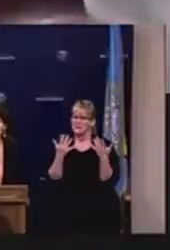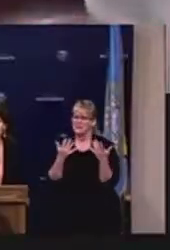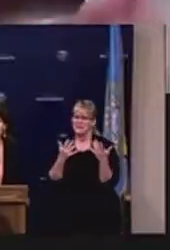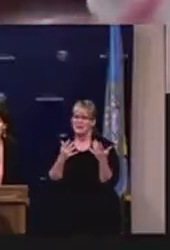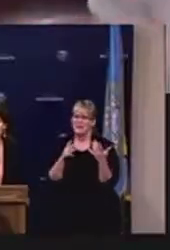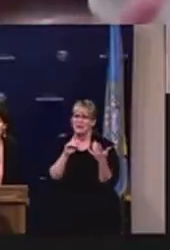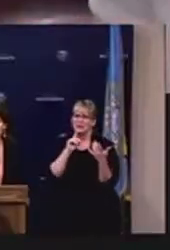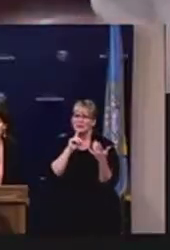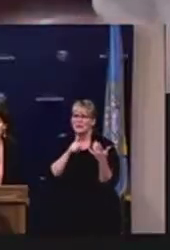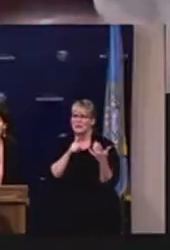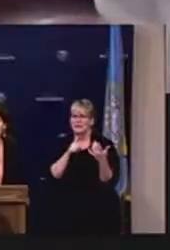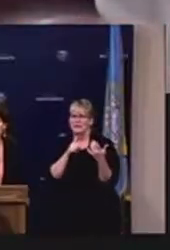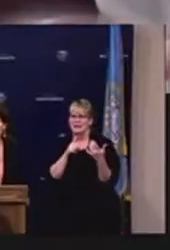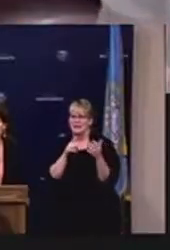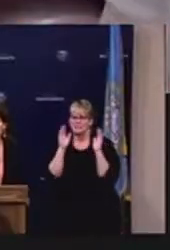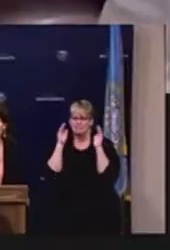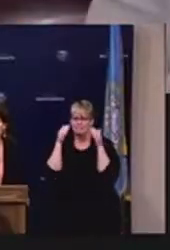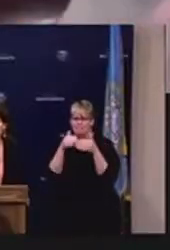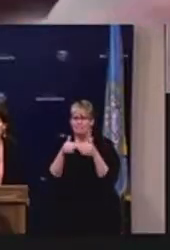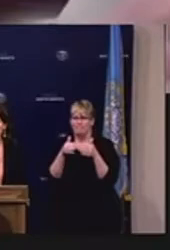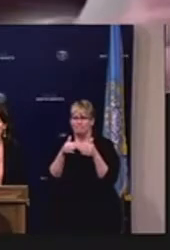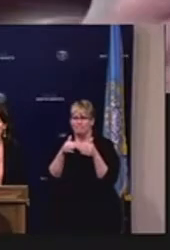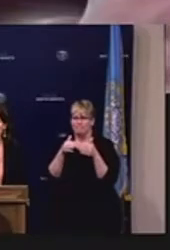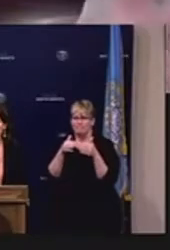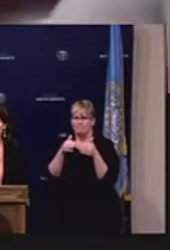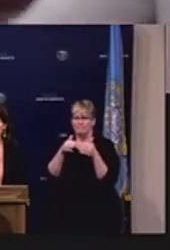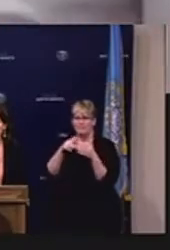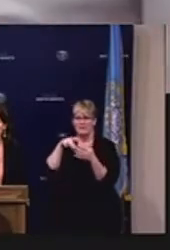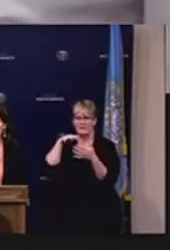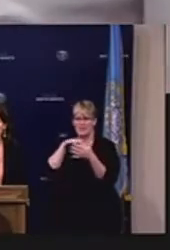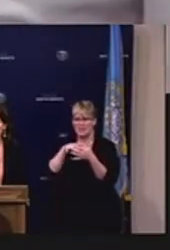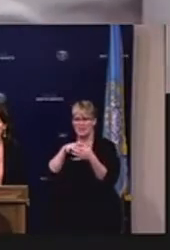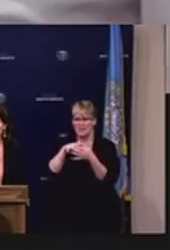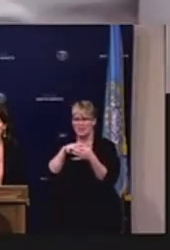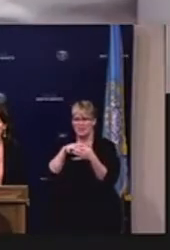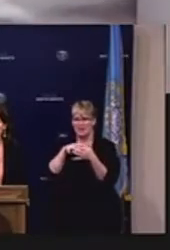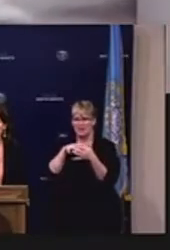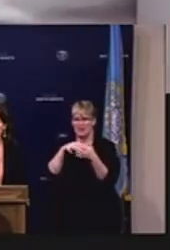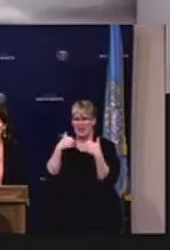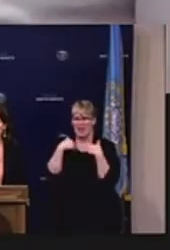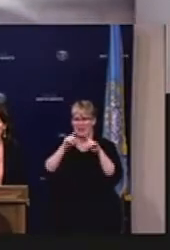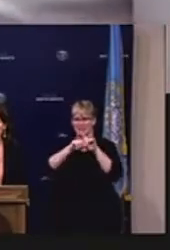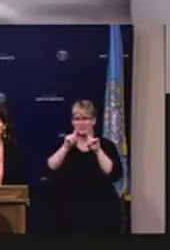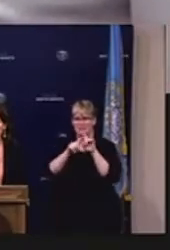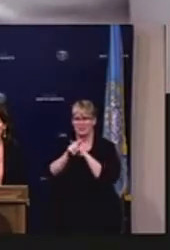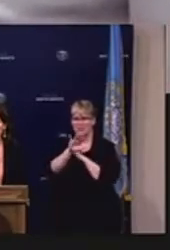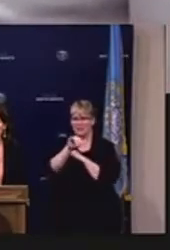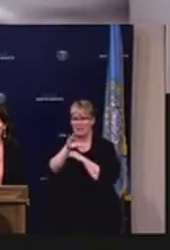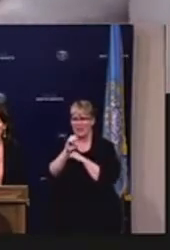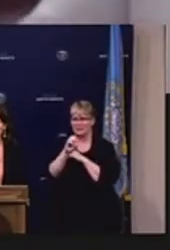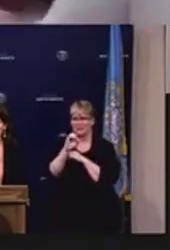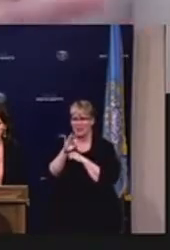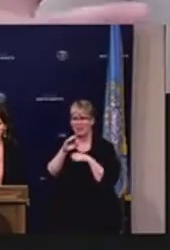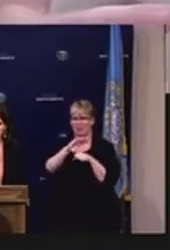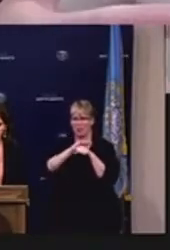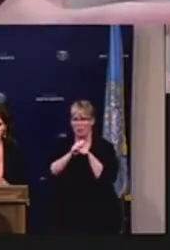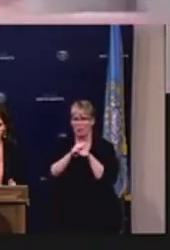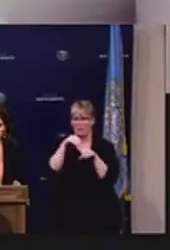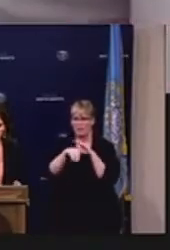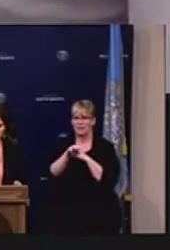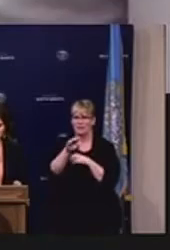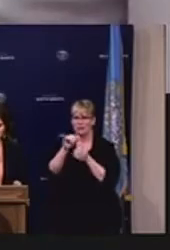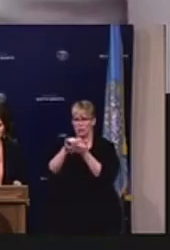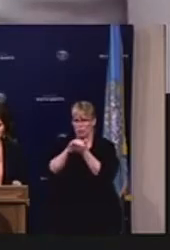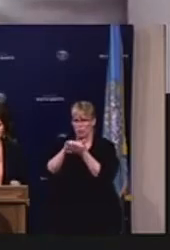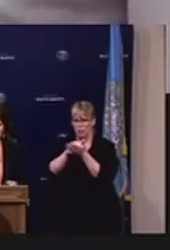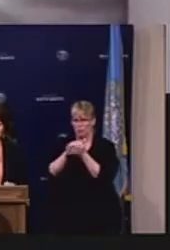a randomized placebo-controlled trial, but rather it was looking at a bunch of cases of COVID in New York City